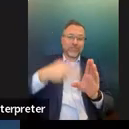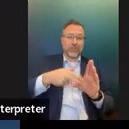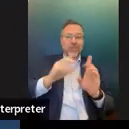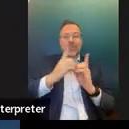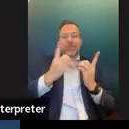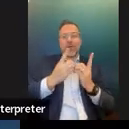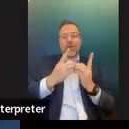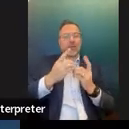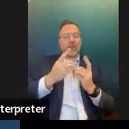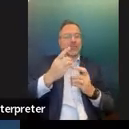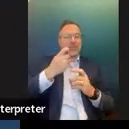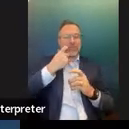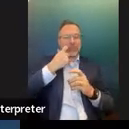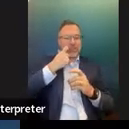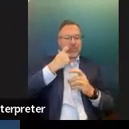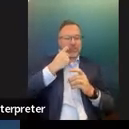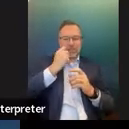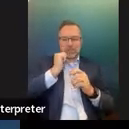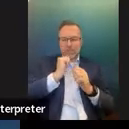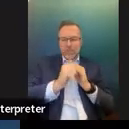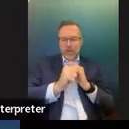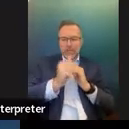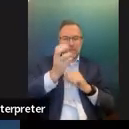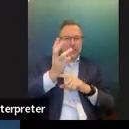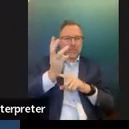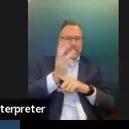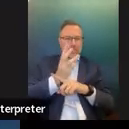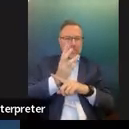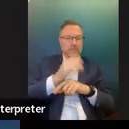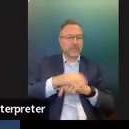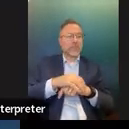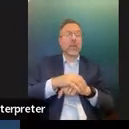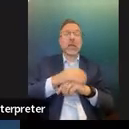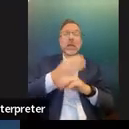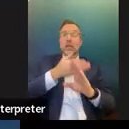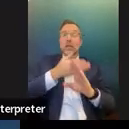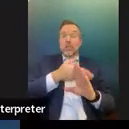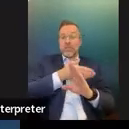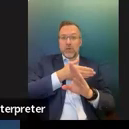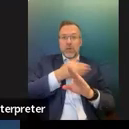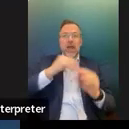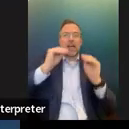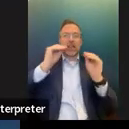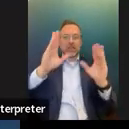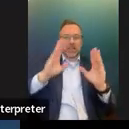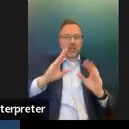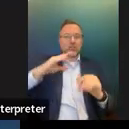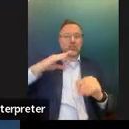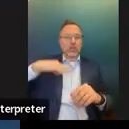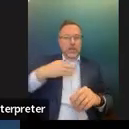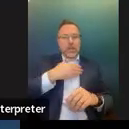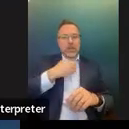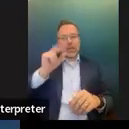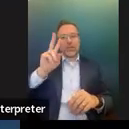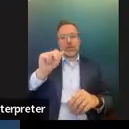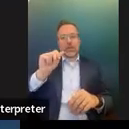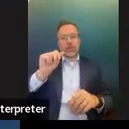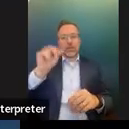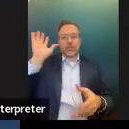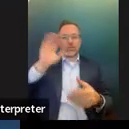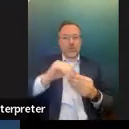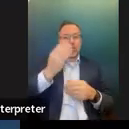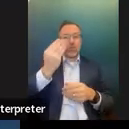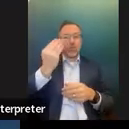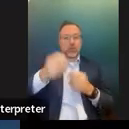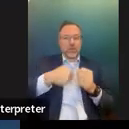over 6 months now. And before that, I was a teacher in Maine and Virginia for 14 years.